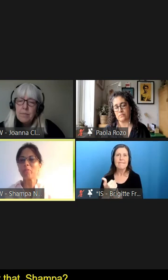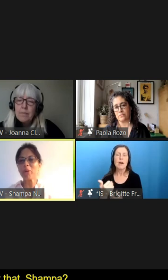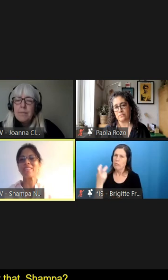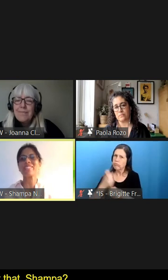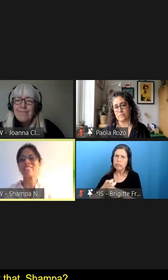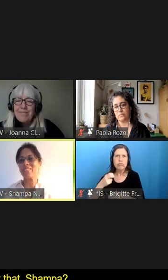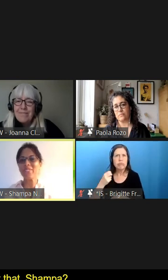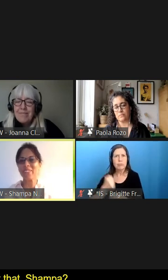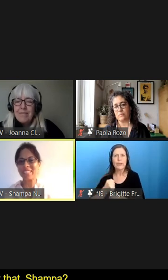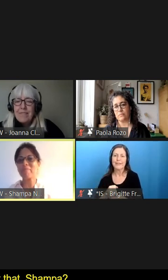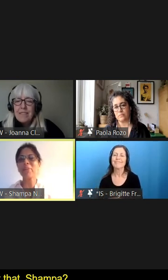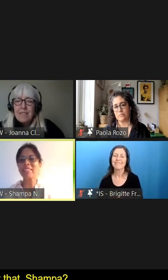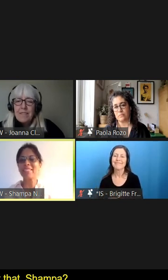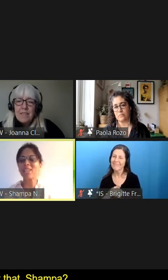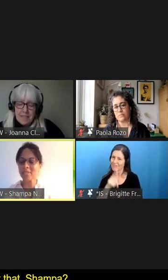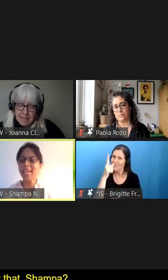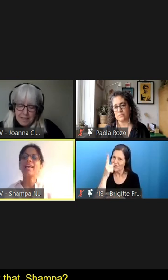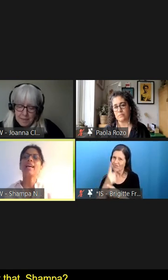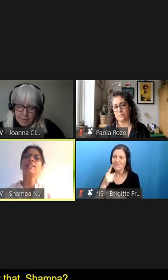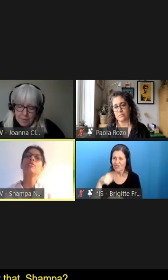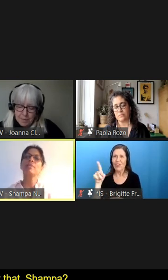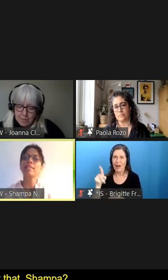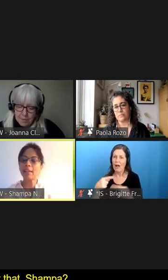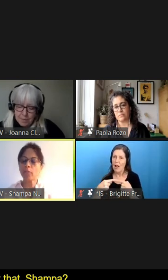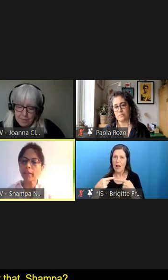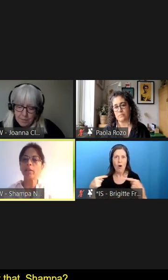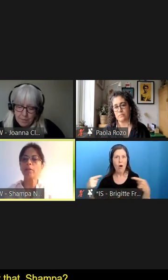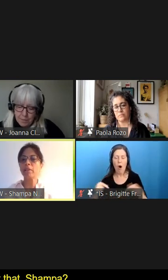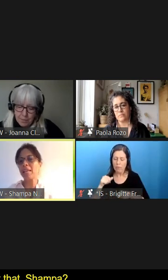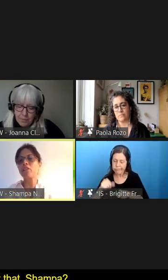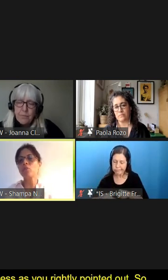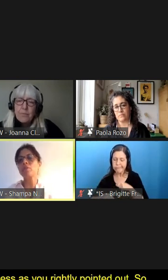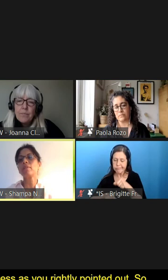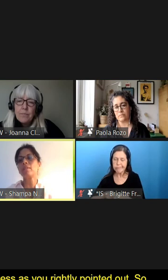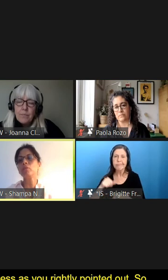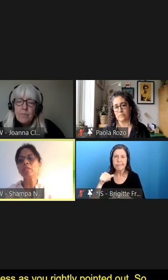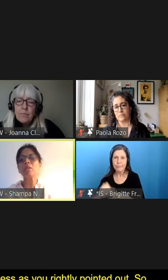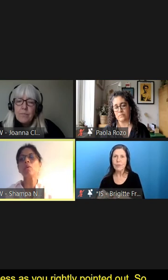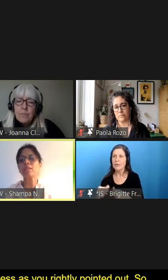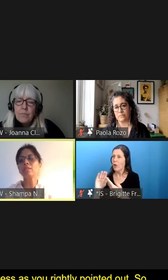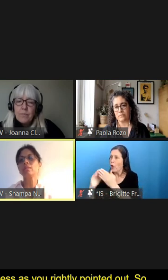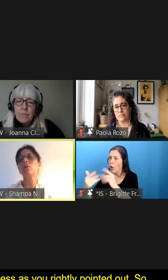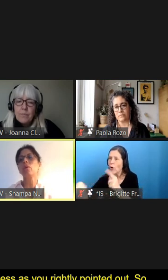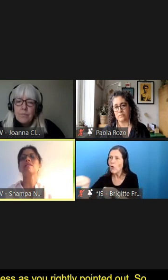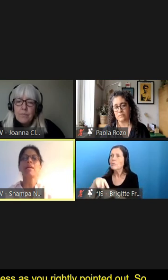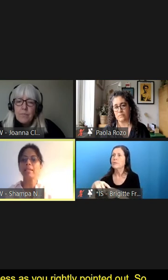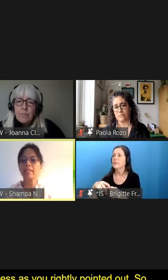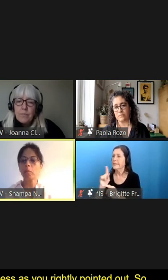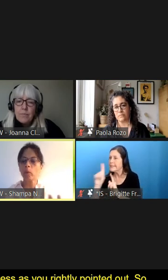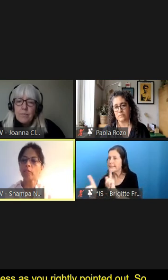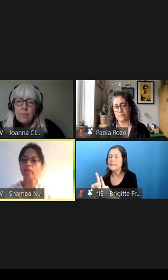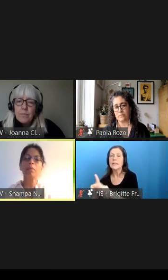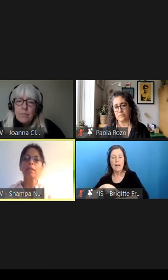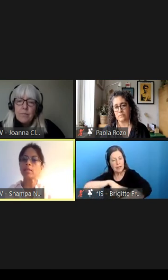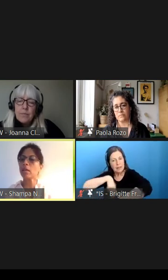slow process, as you've rightly pointed out. And so there's that regular engagement to the community workers, going and spending time